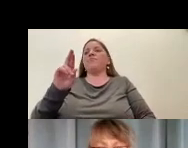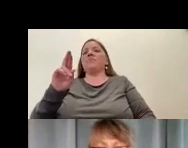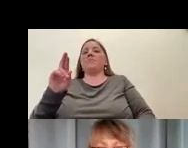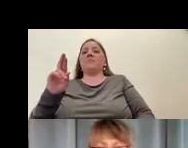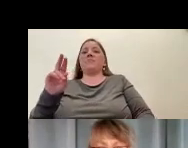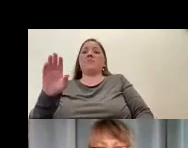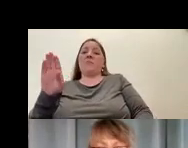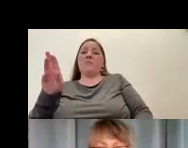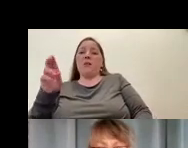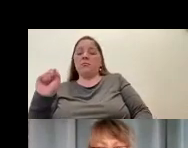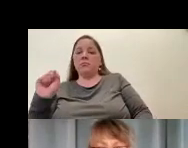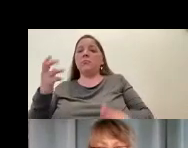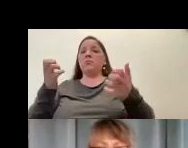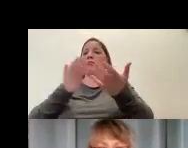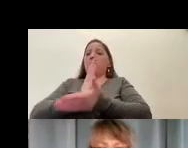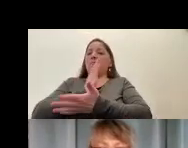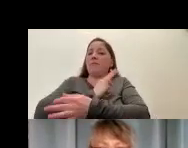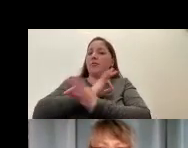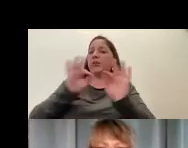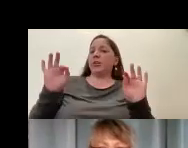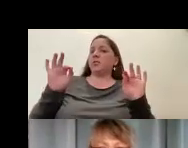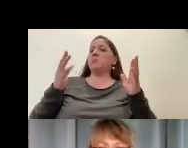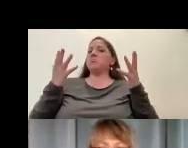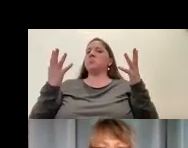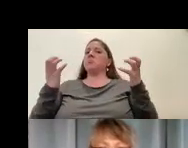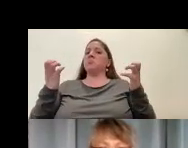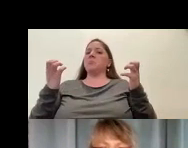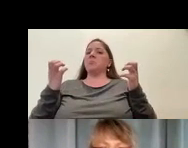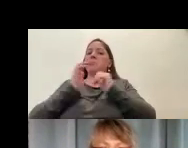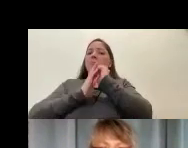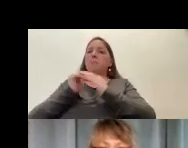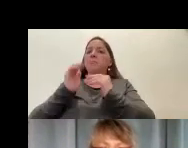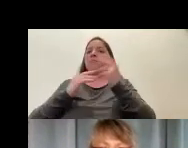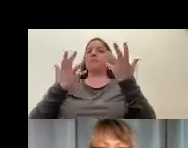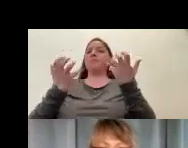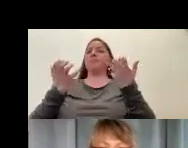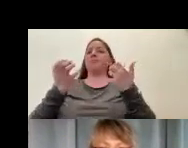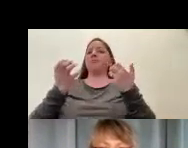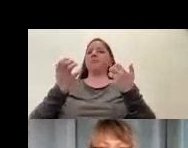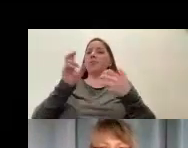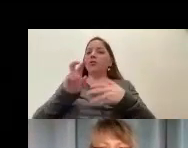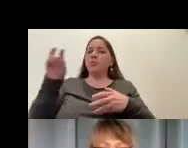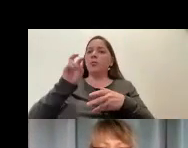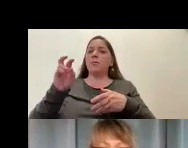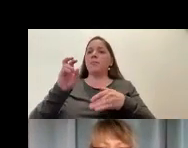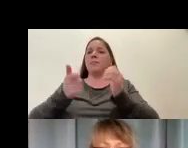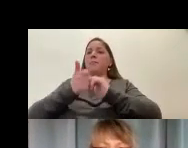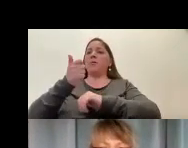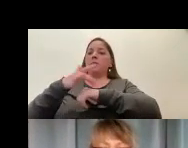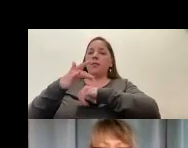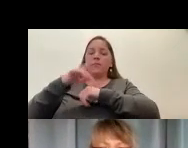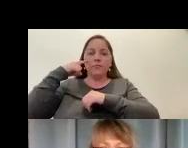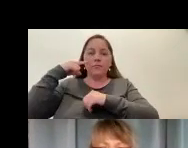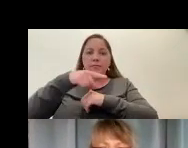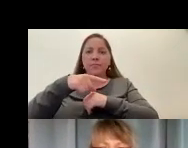to be free. And they wanted to make sure the trip was available when it was convenient for them and for someone